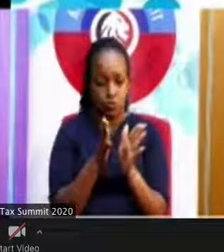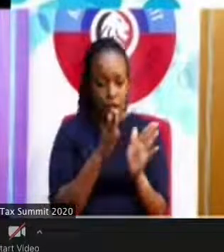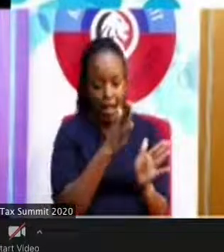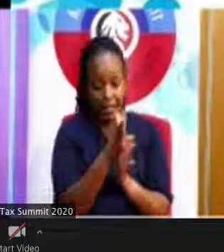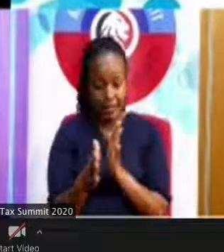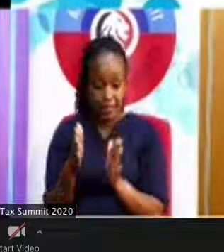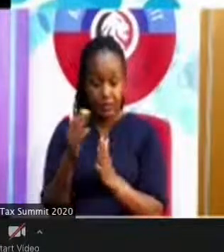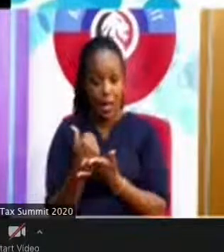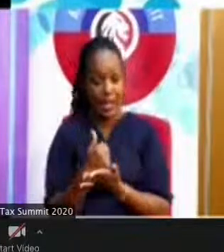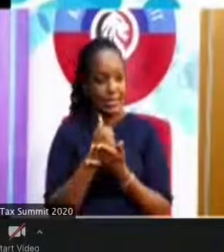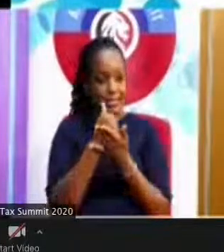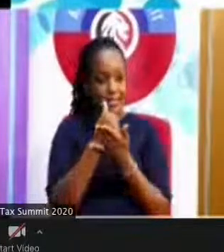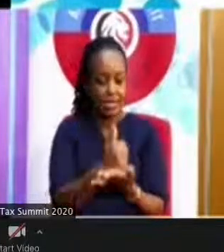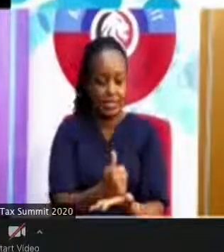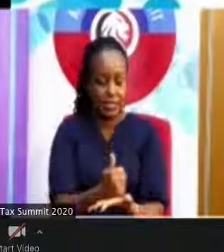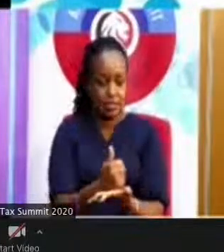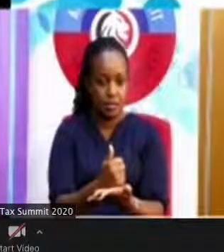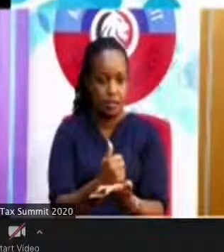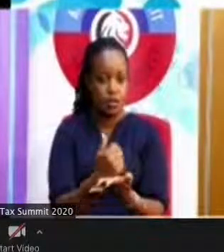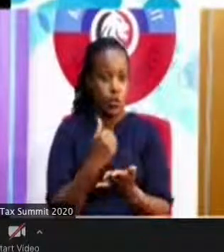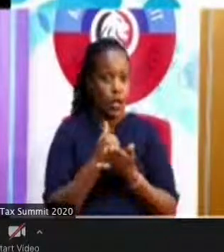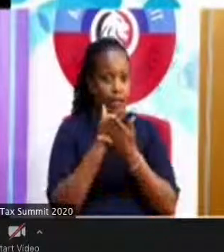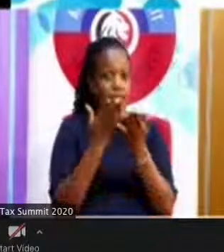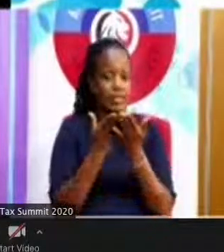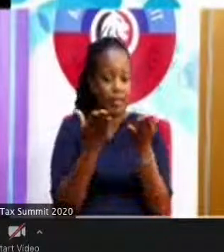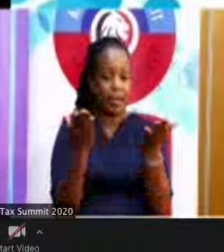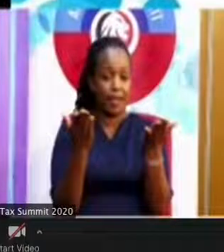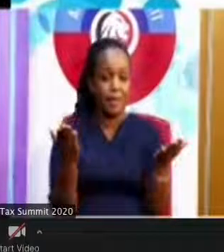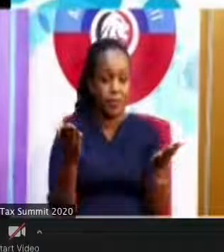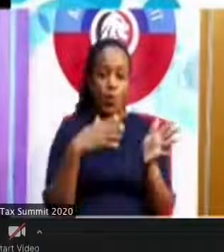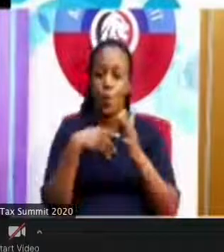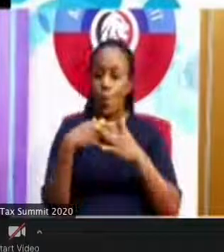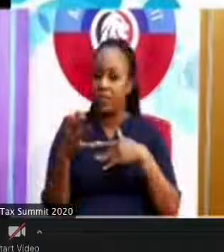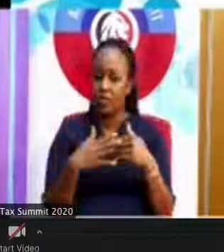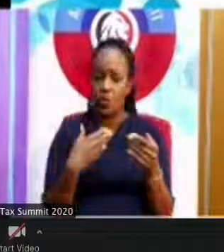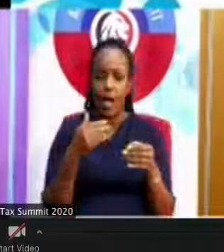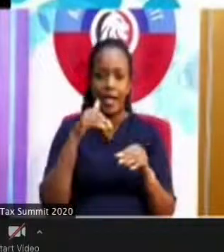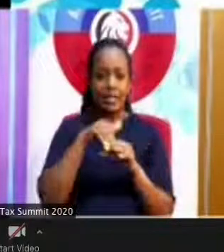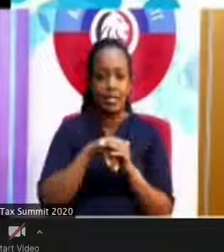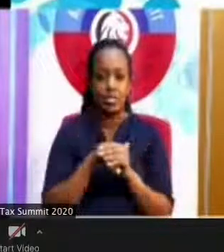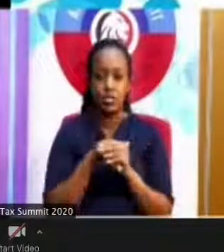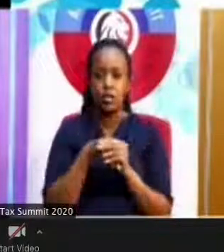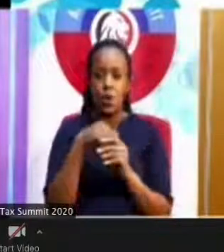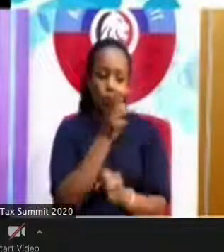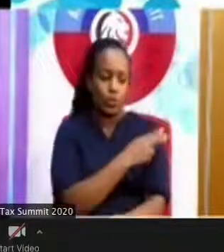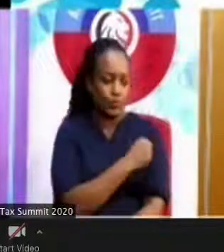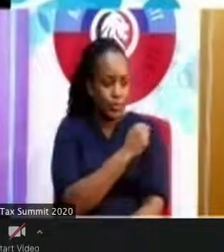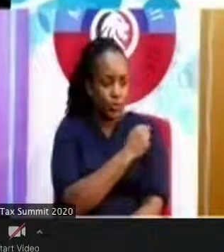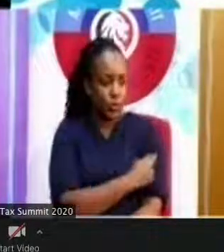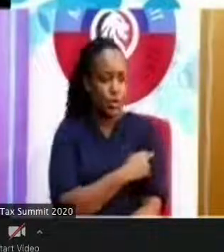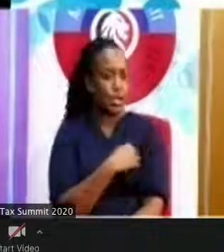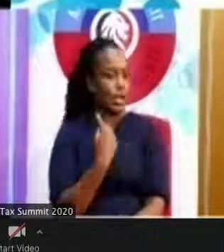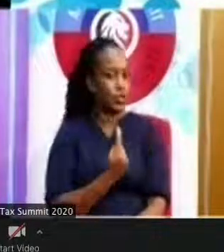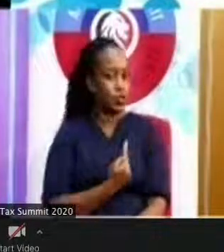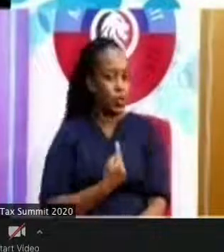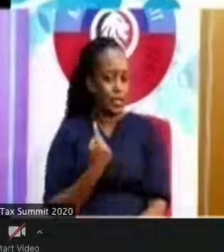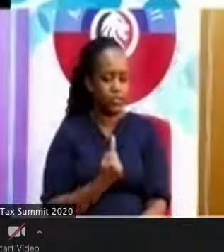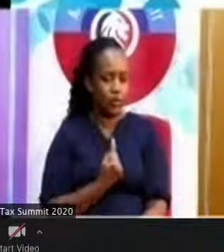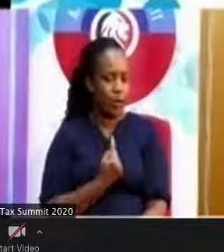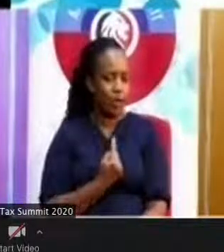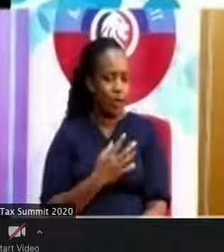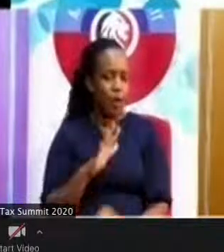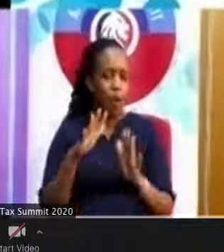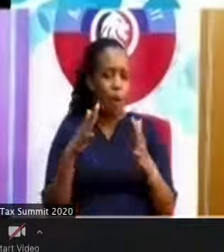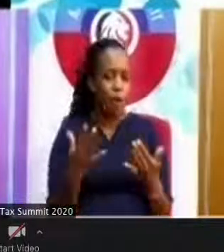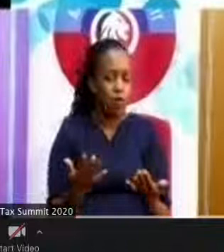assistance, to assist them whether they were in hospital isolation facilities or they were isolated